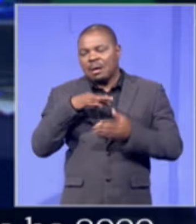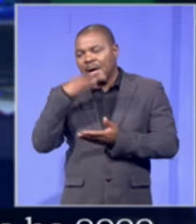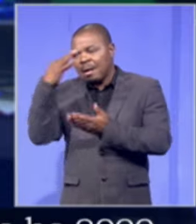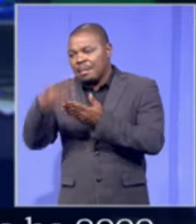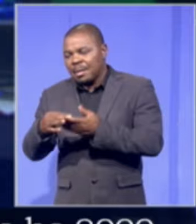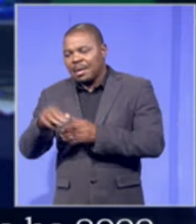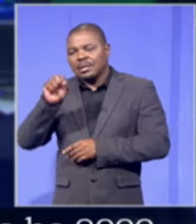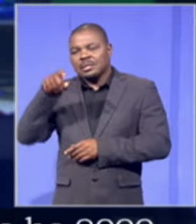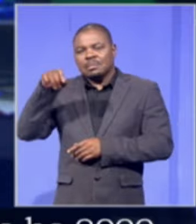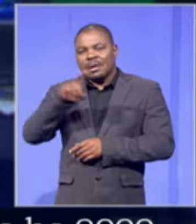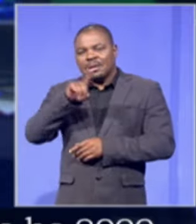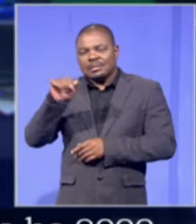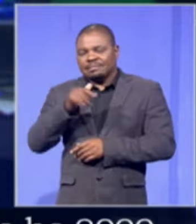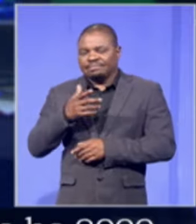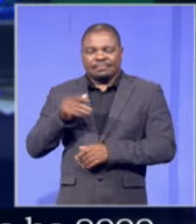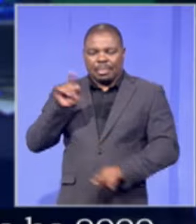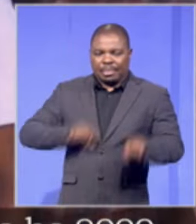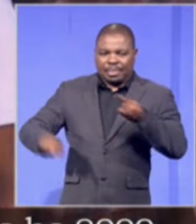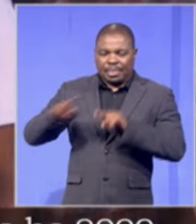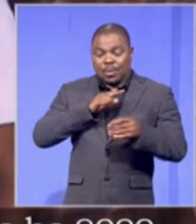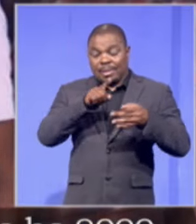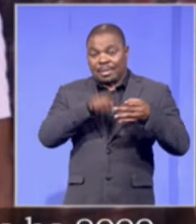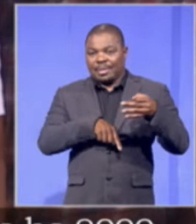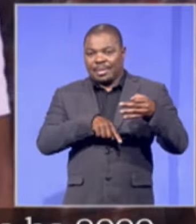ya dispaza.